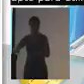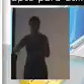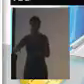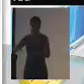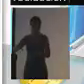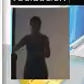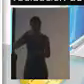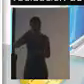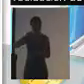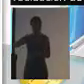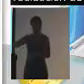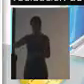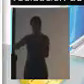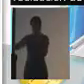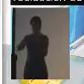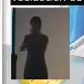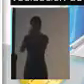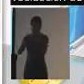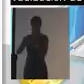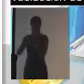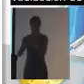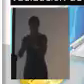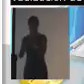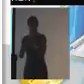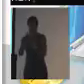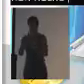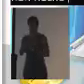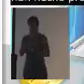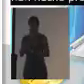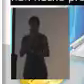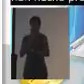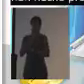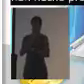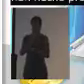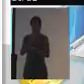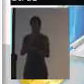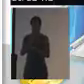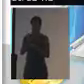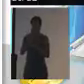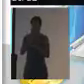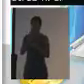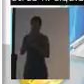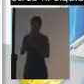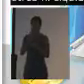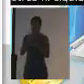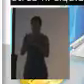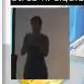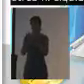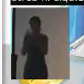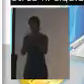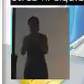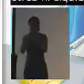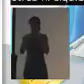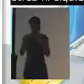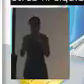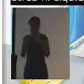suitable to be part of it. We've done several tests with different children, but not